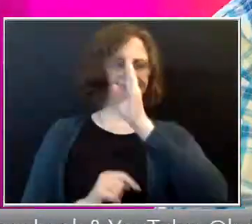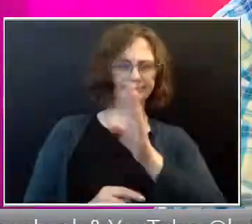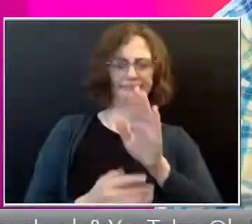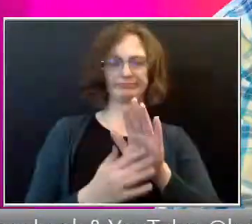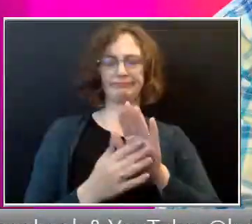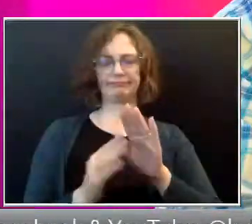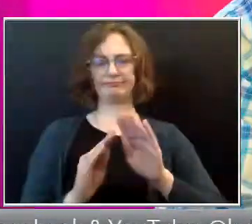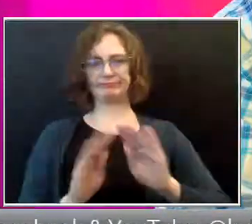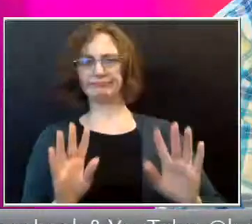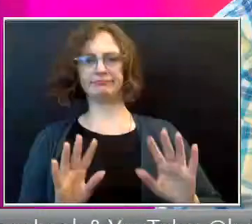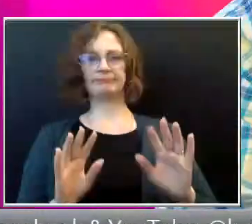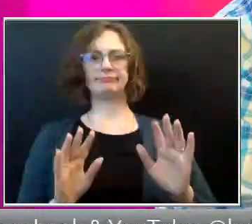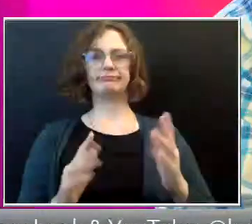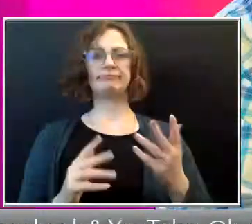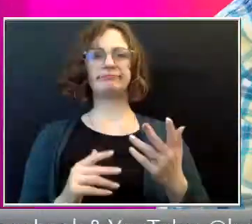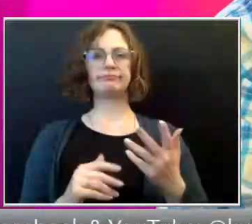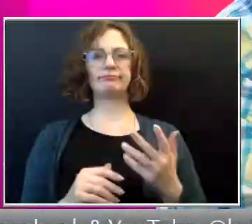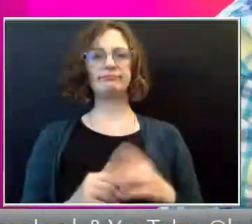don't think I had